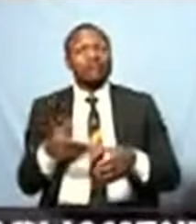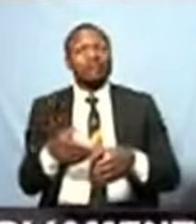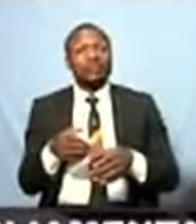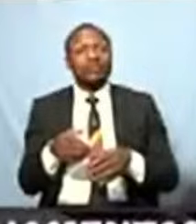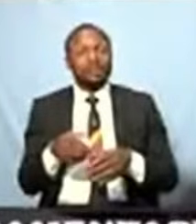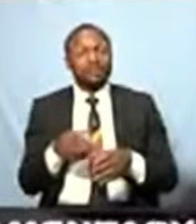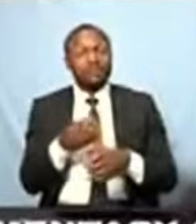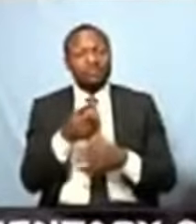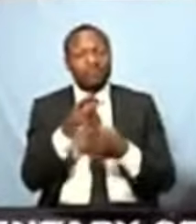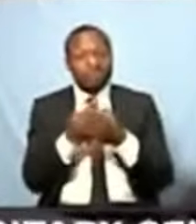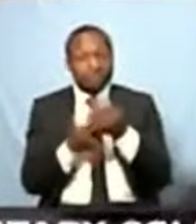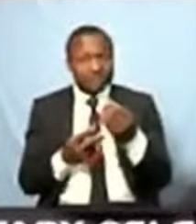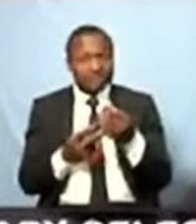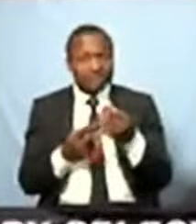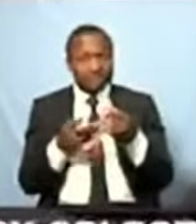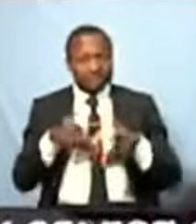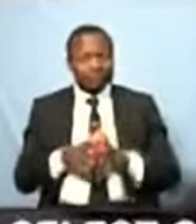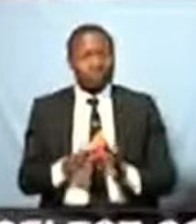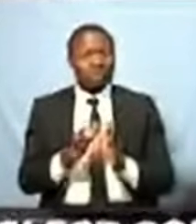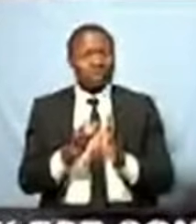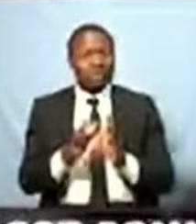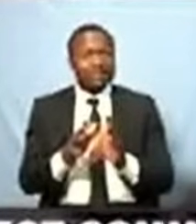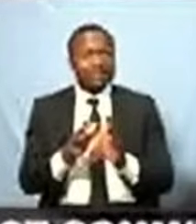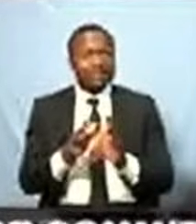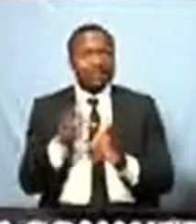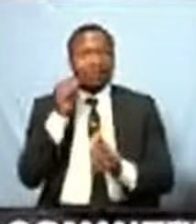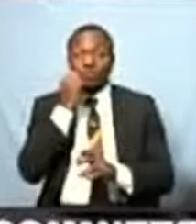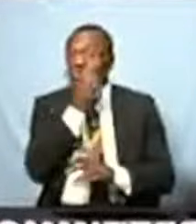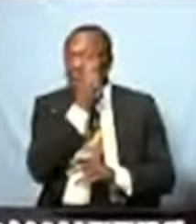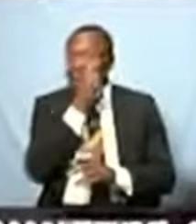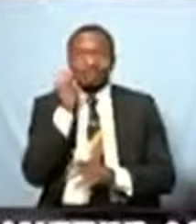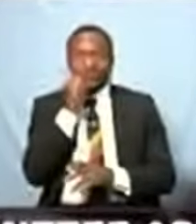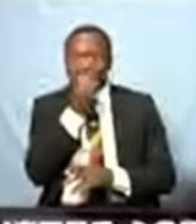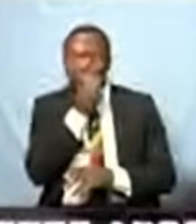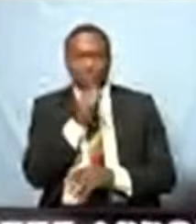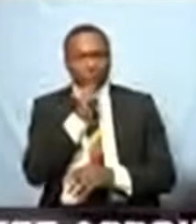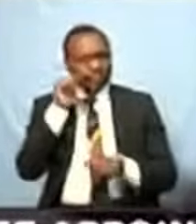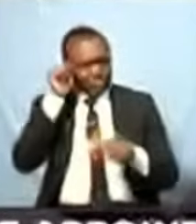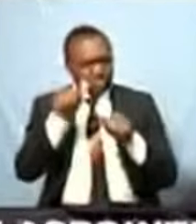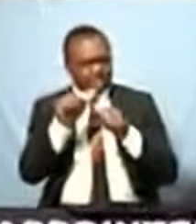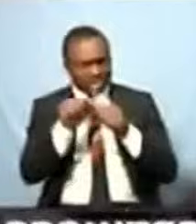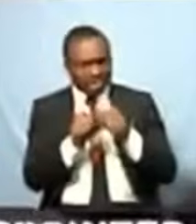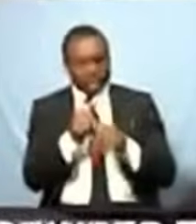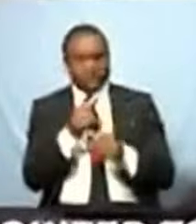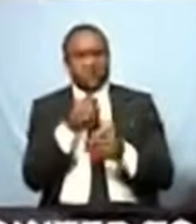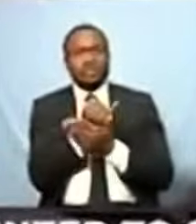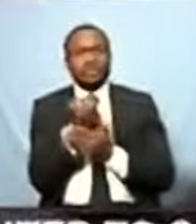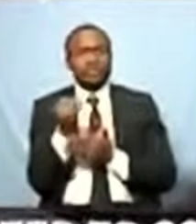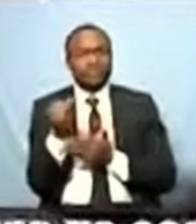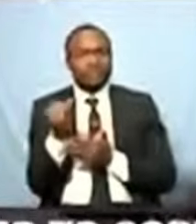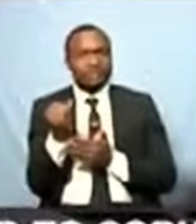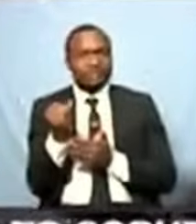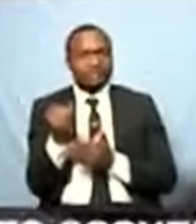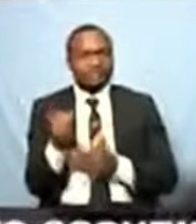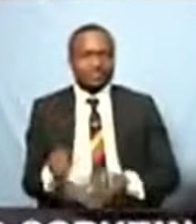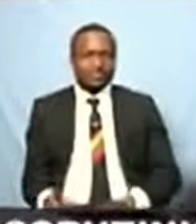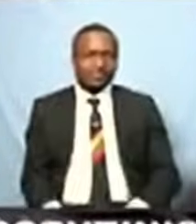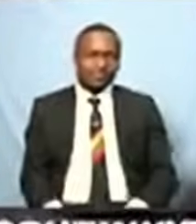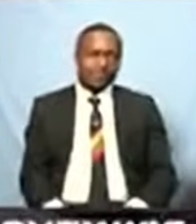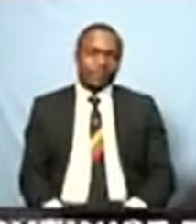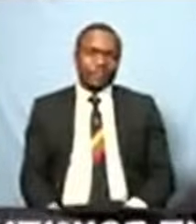Even twins, identical twins for that matter, will not agree on every issue.